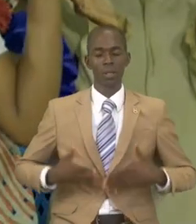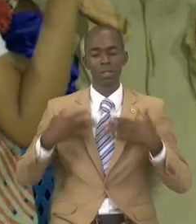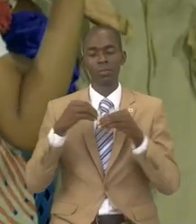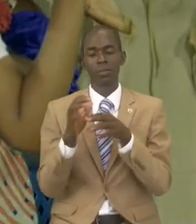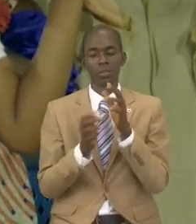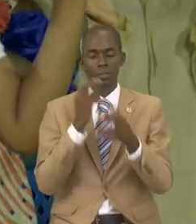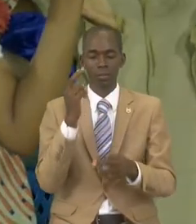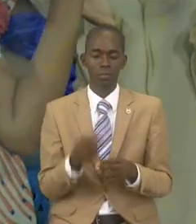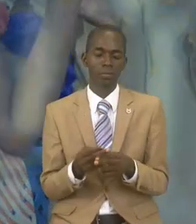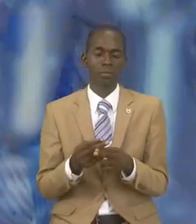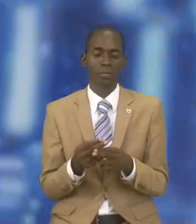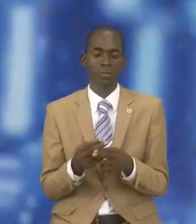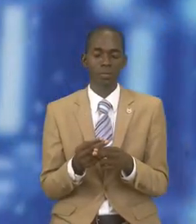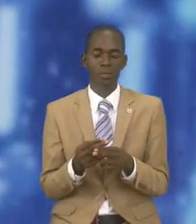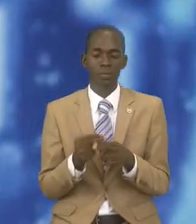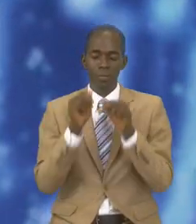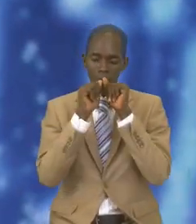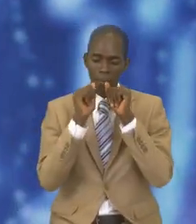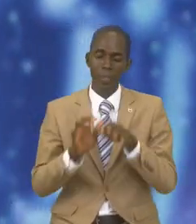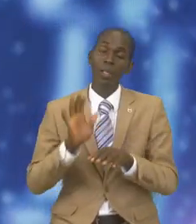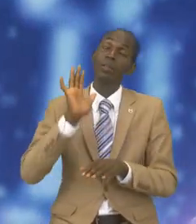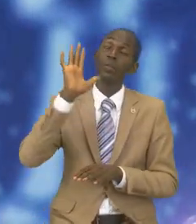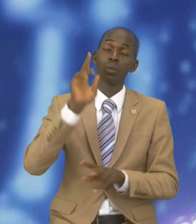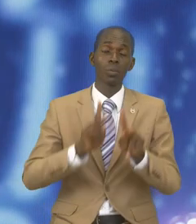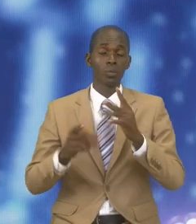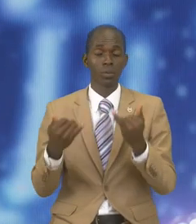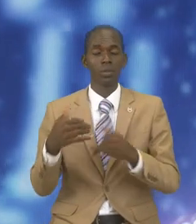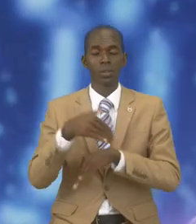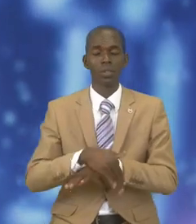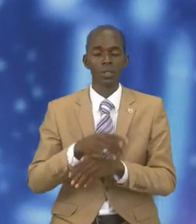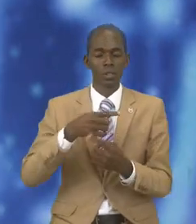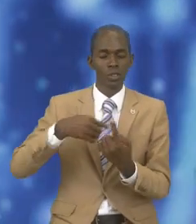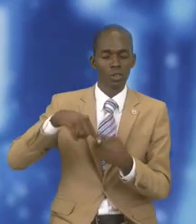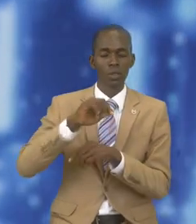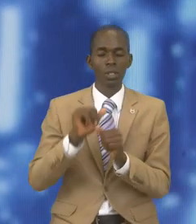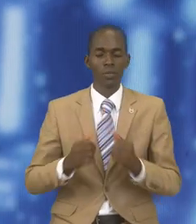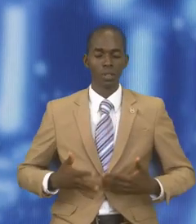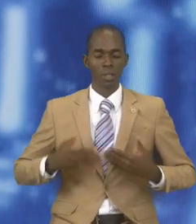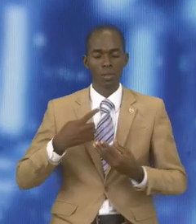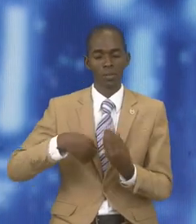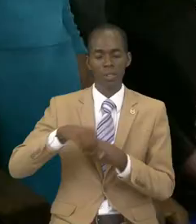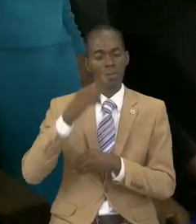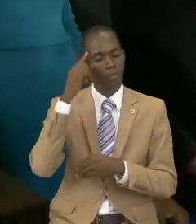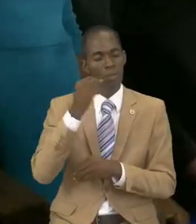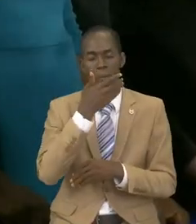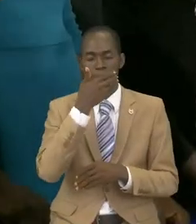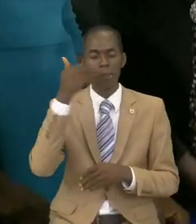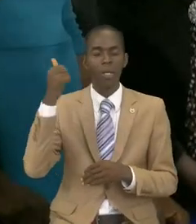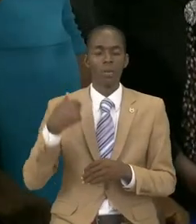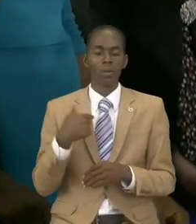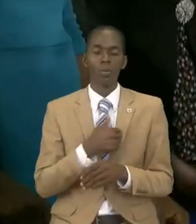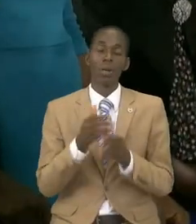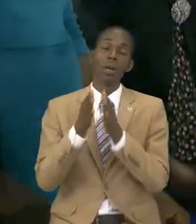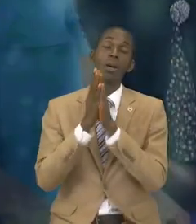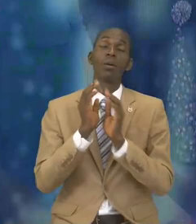name. Bless your people tonight. Turn every life around for the better. And we ask, good